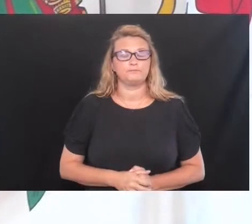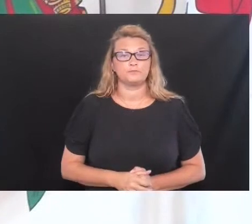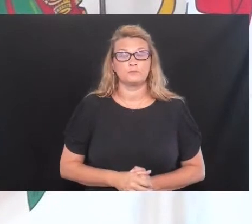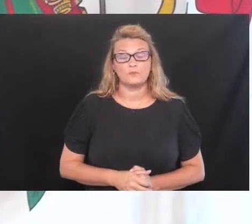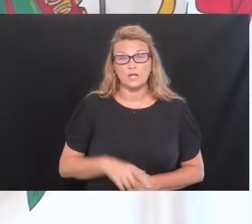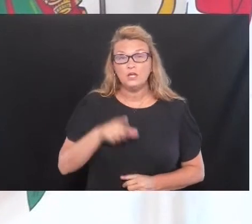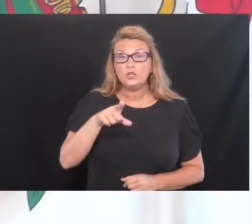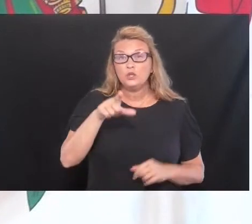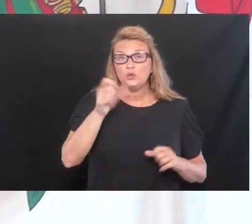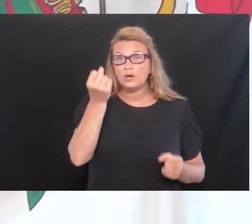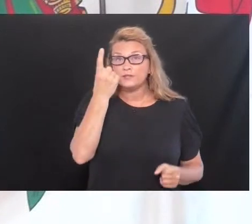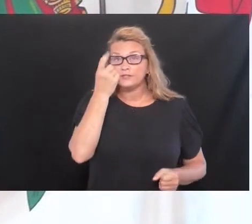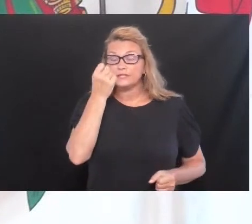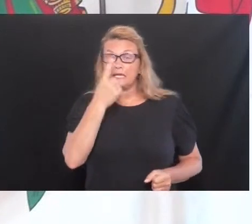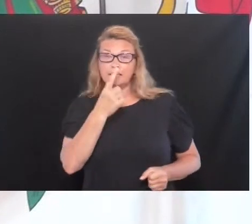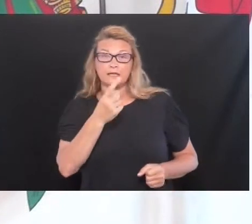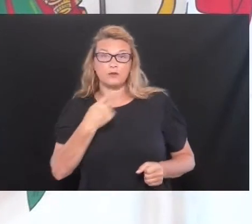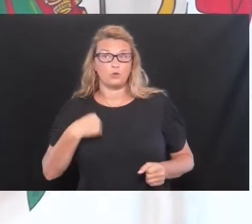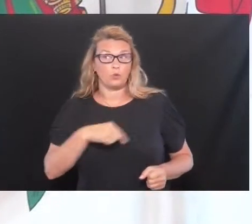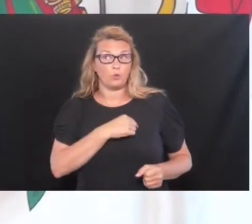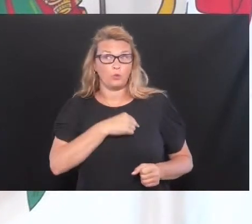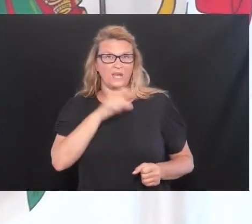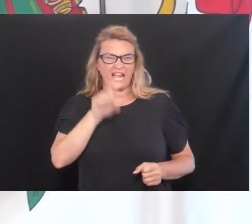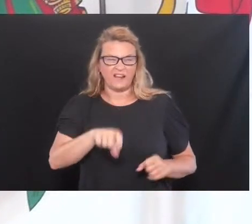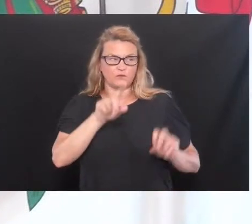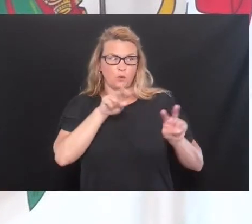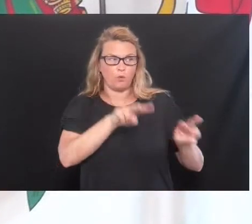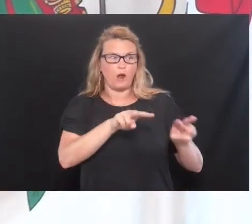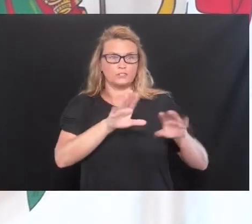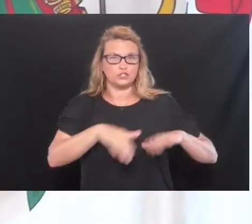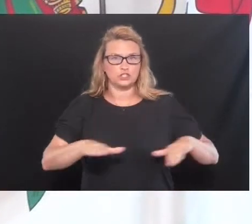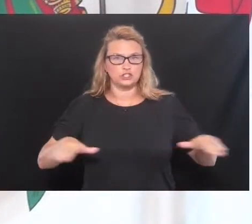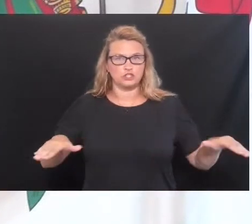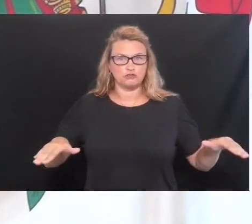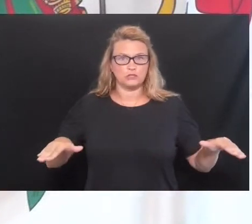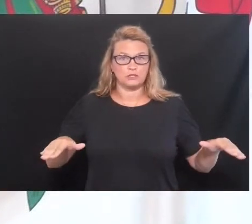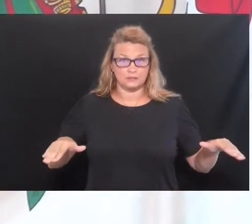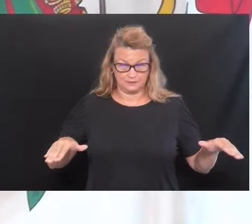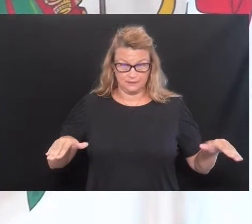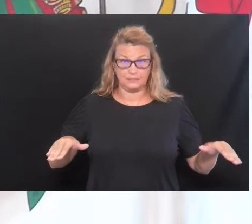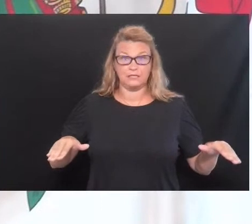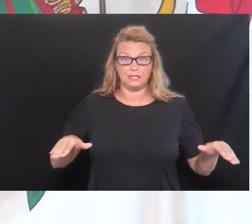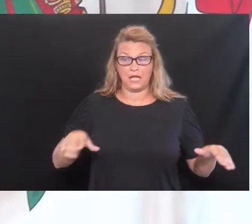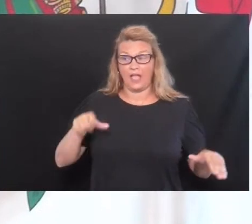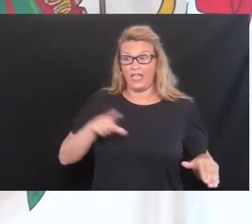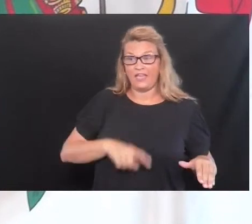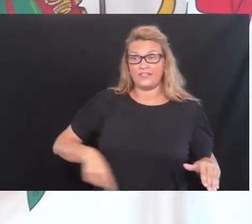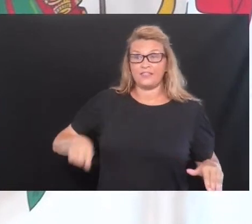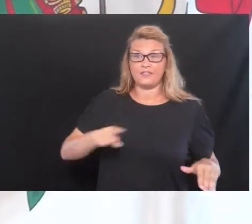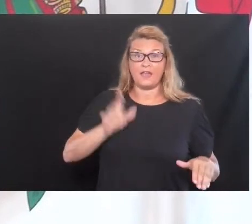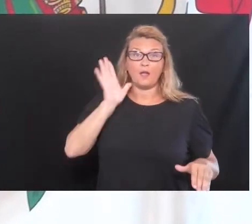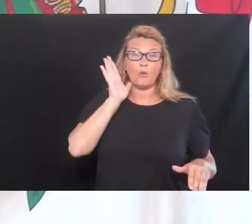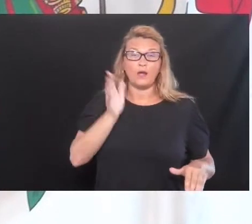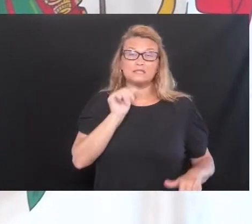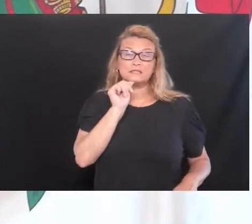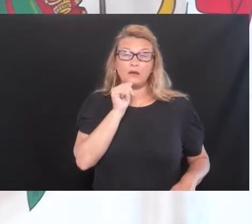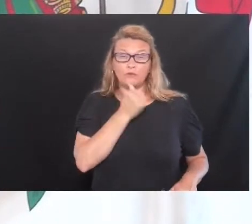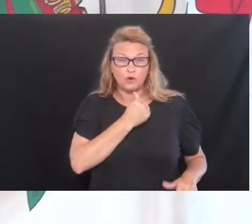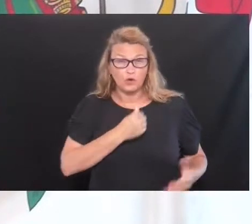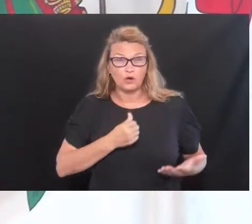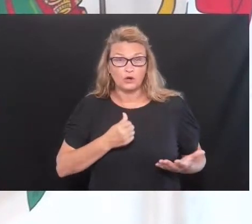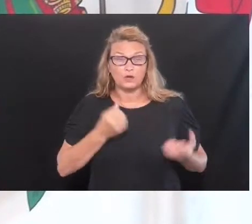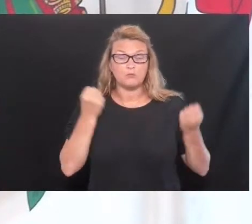boots that if we do not watch, our children absolutely will be the ones that are suffering in lots of different